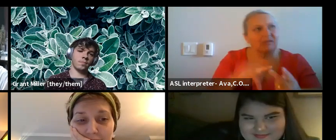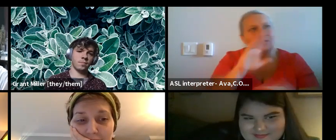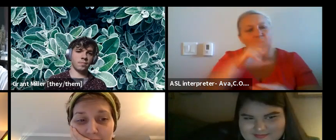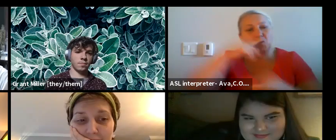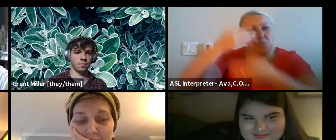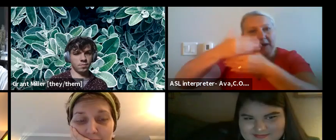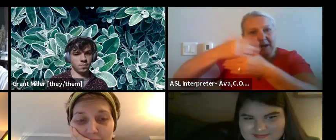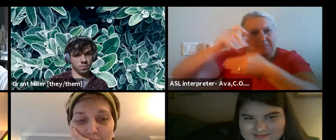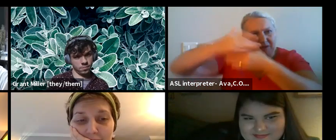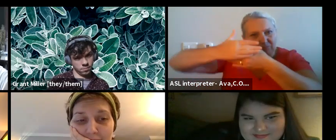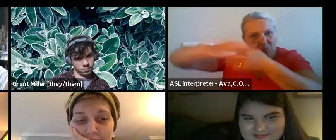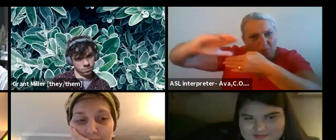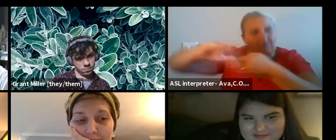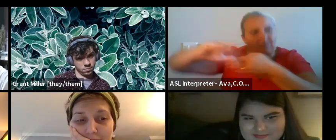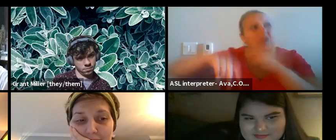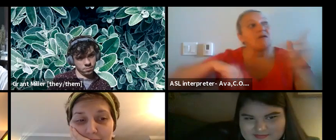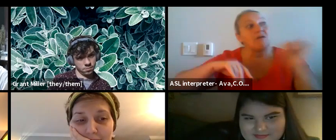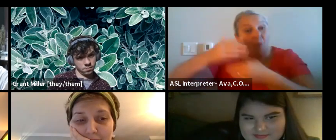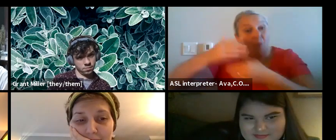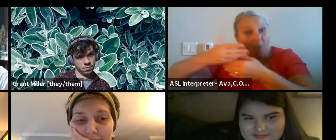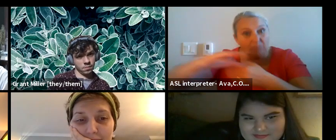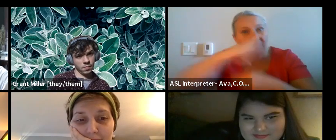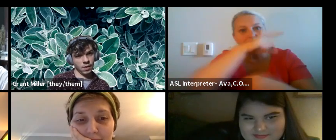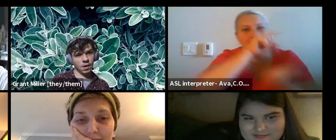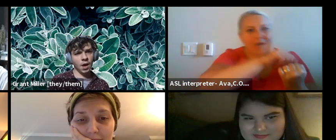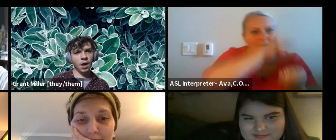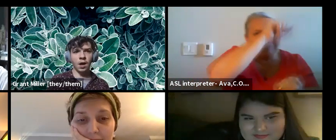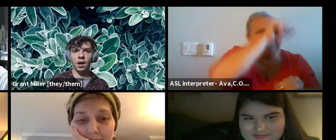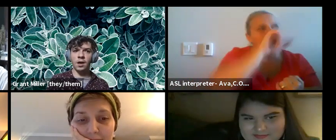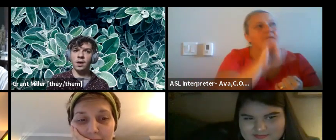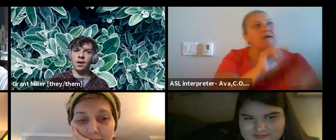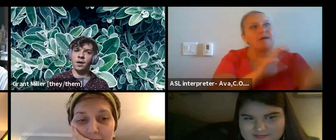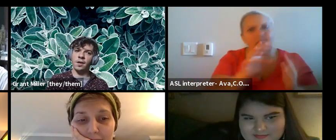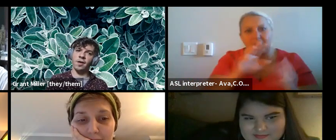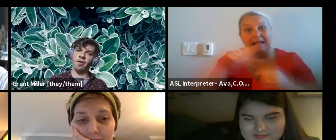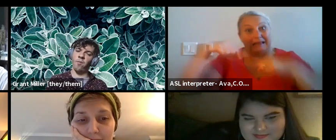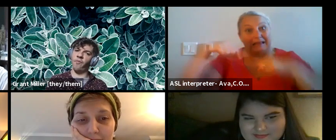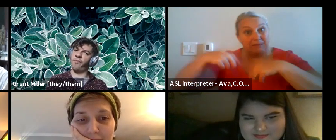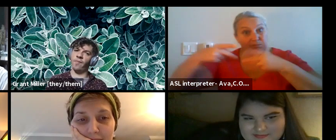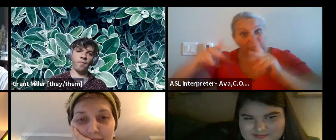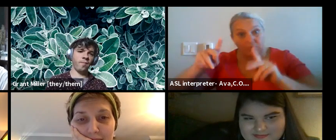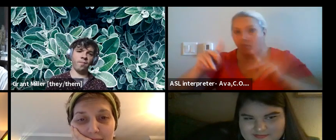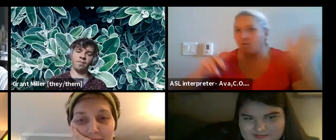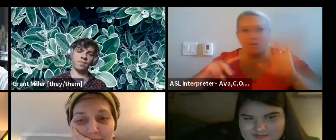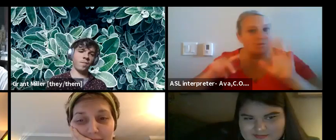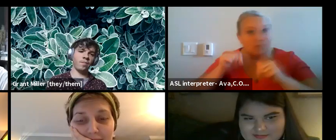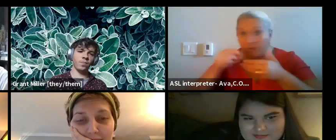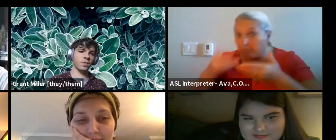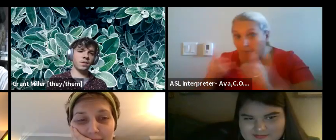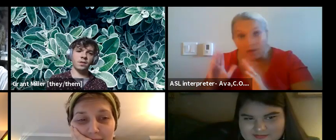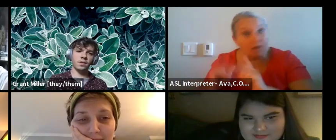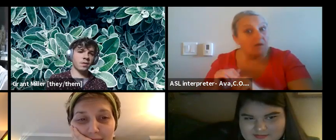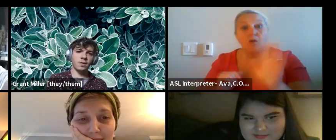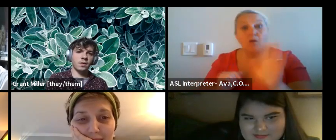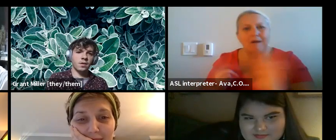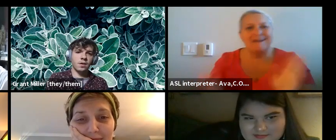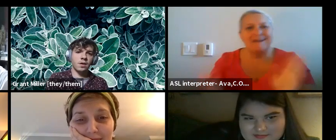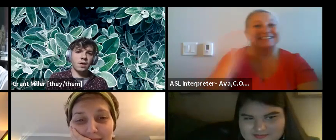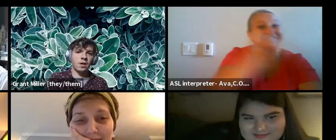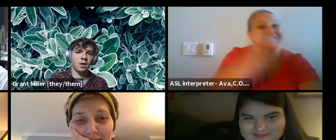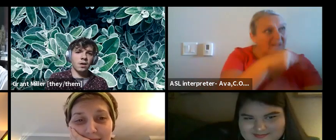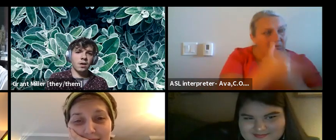long? Or no, we can't smudge in here. Okay, what do we do now?